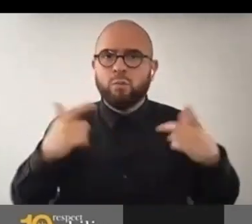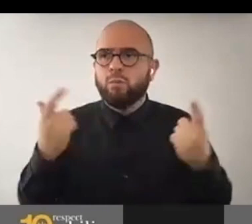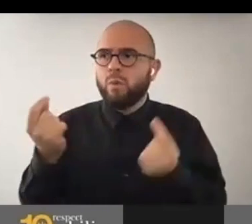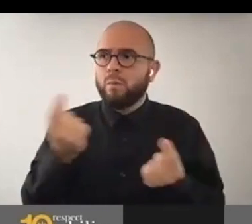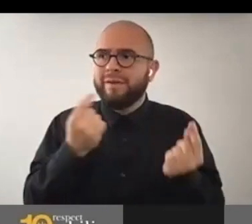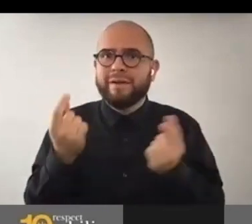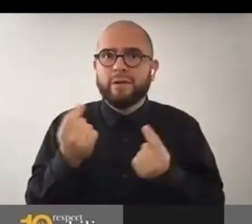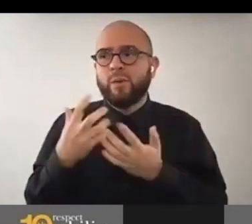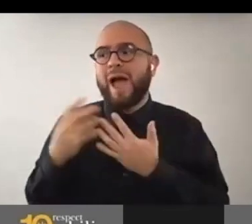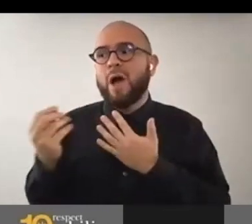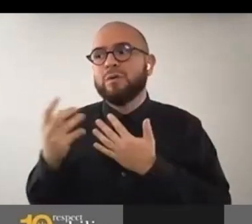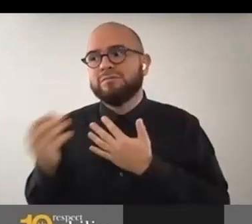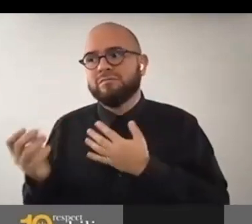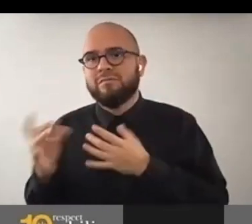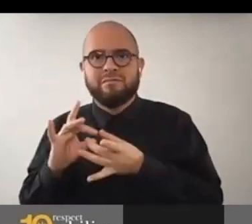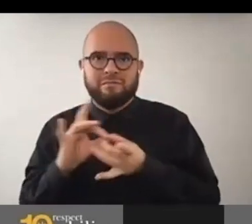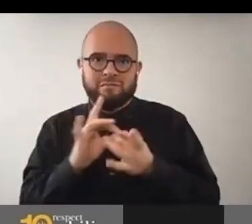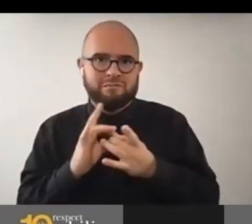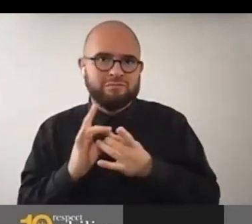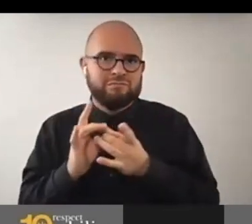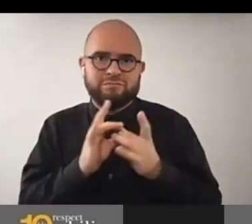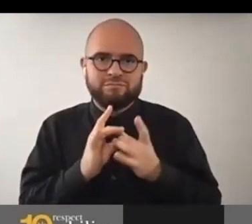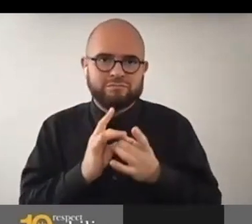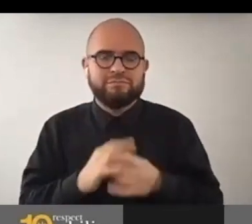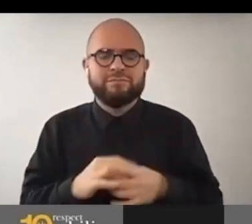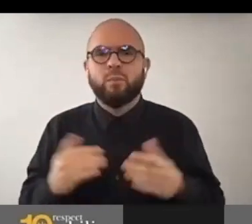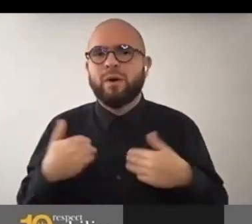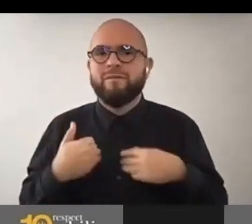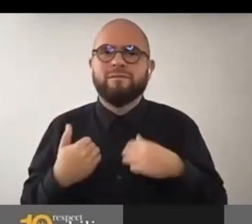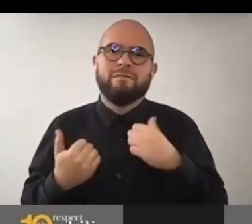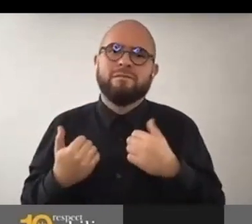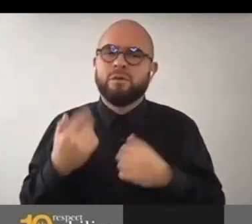fellowship. The other two policy fellows with me,